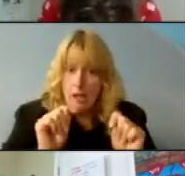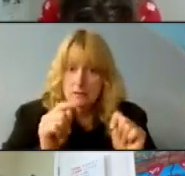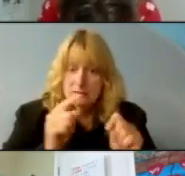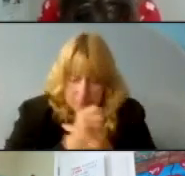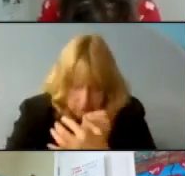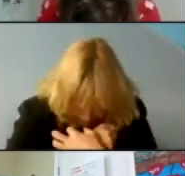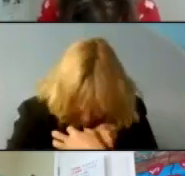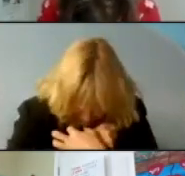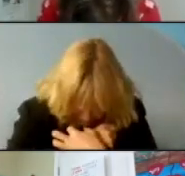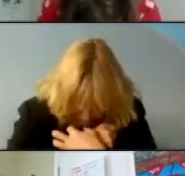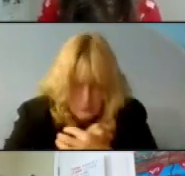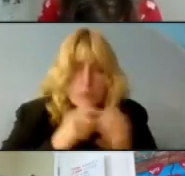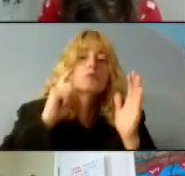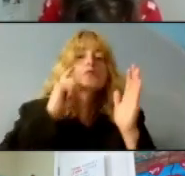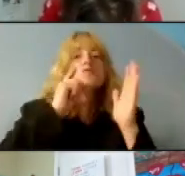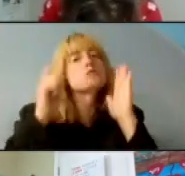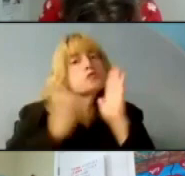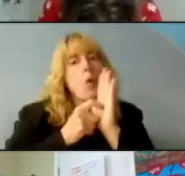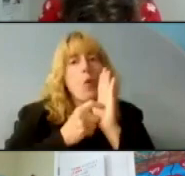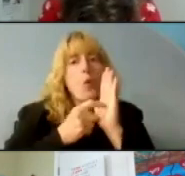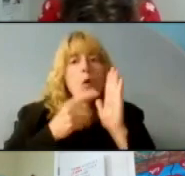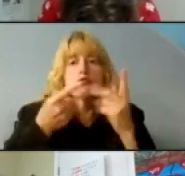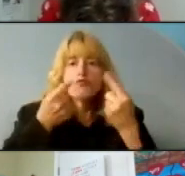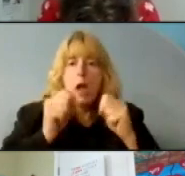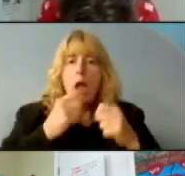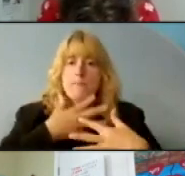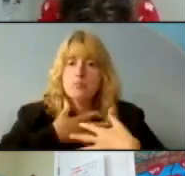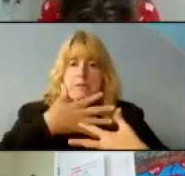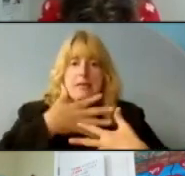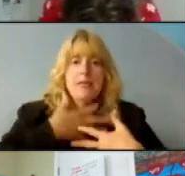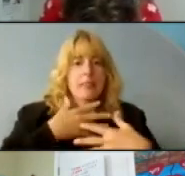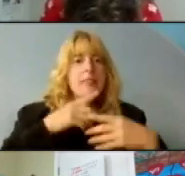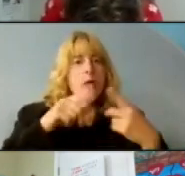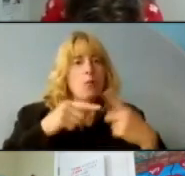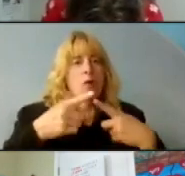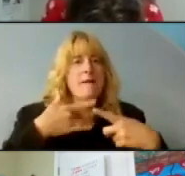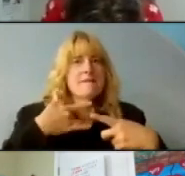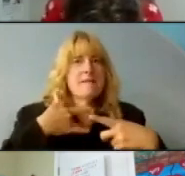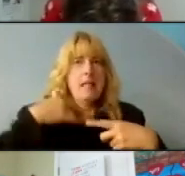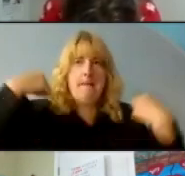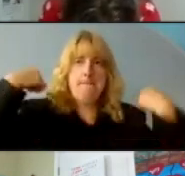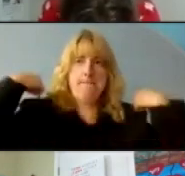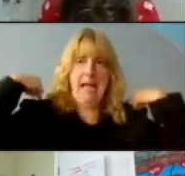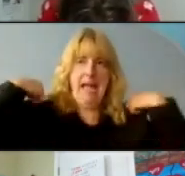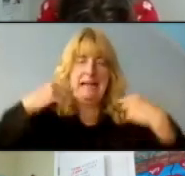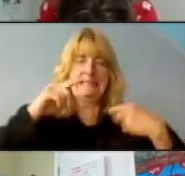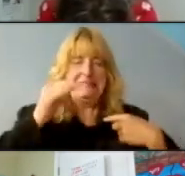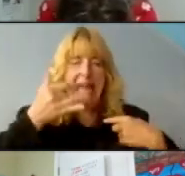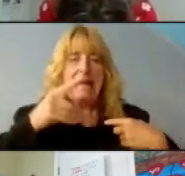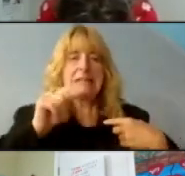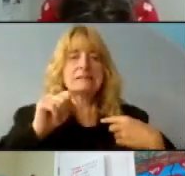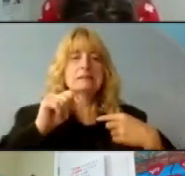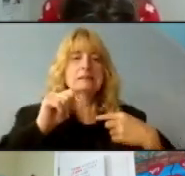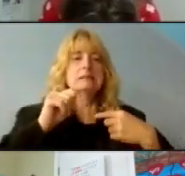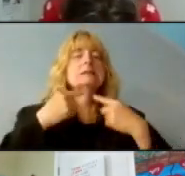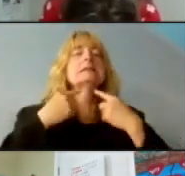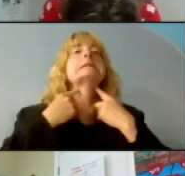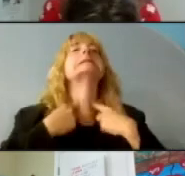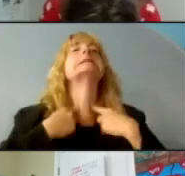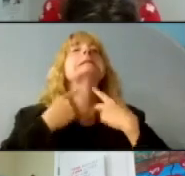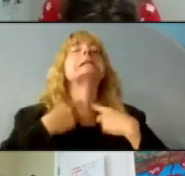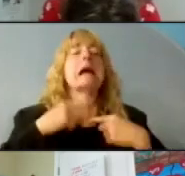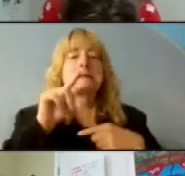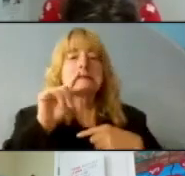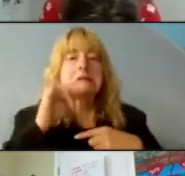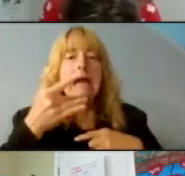Notice what it's like to attempt to breathe when your back is tight, your neck is tight, your fist is tight.